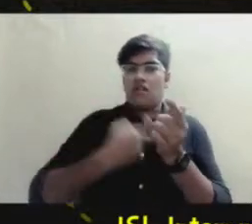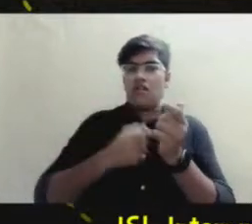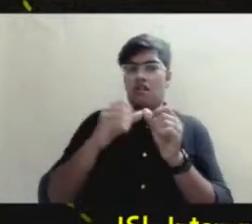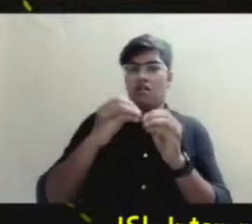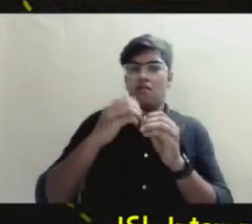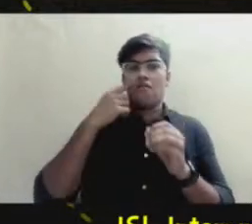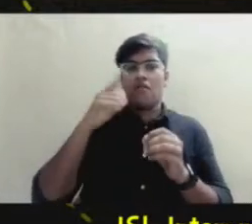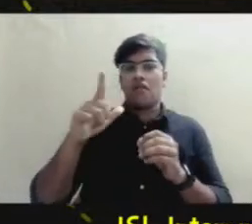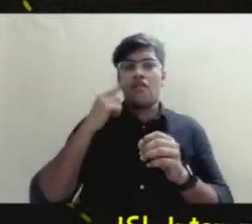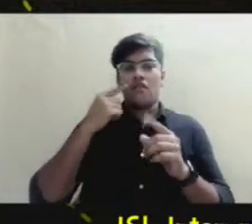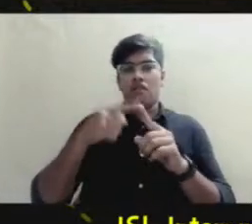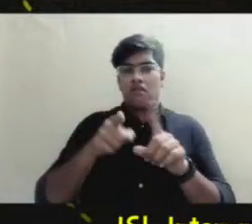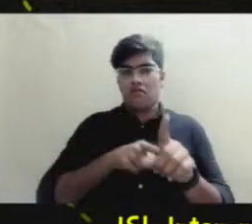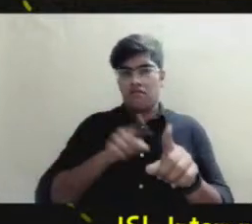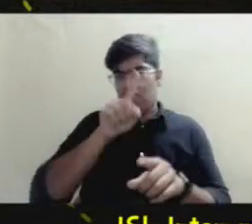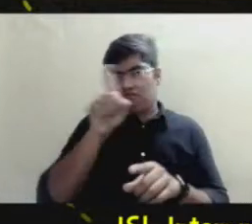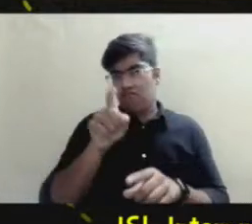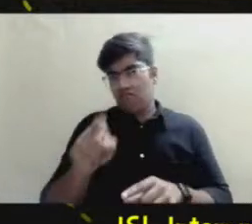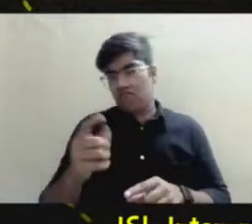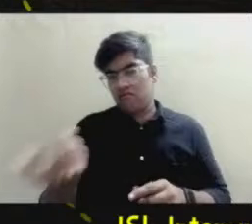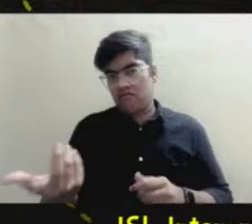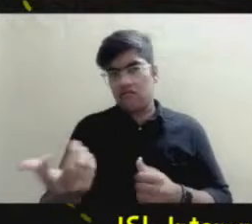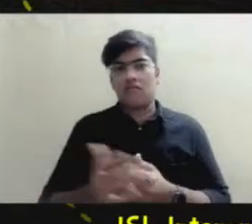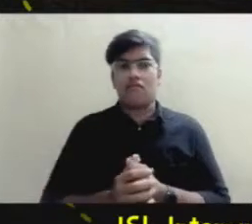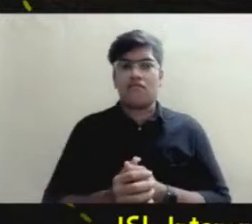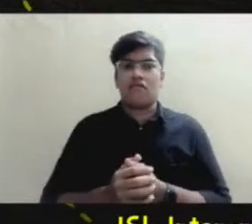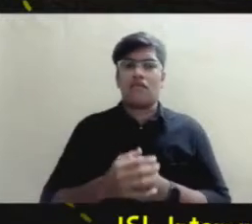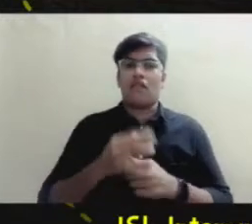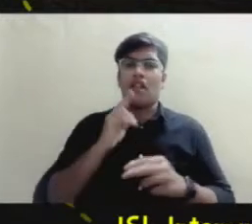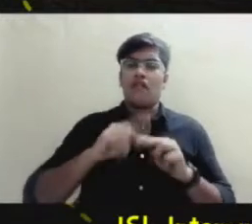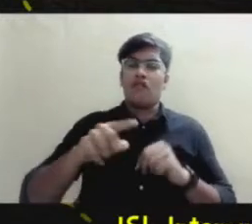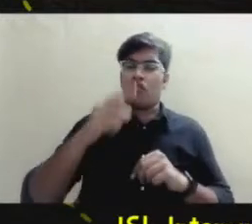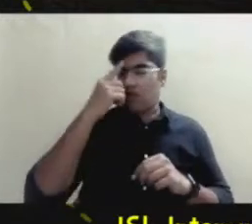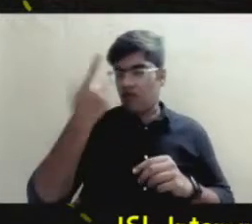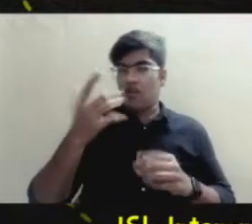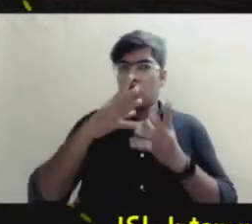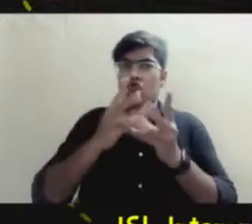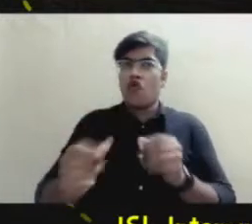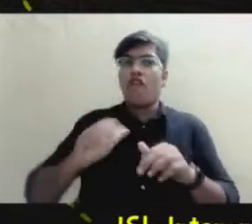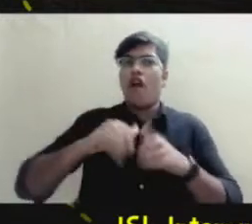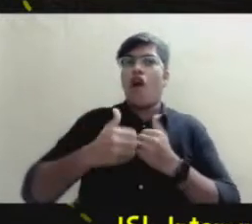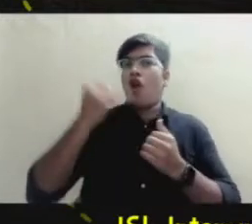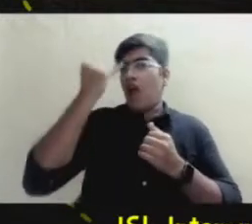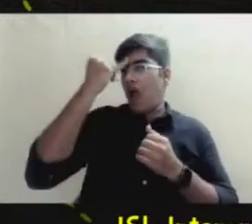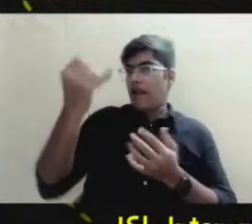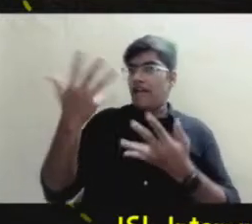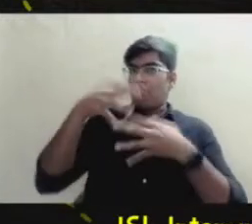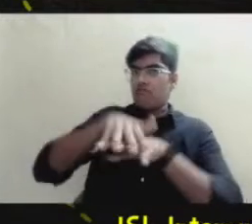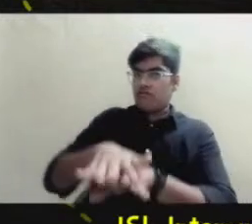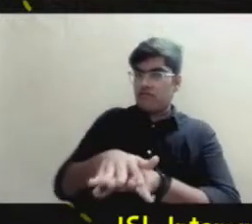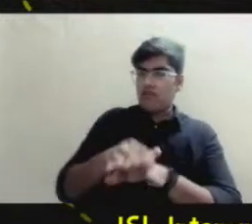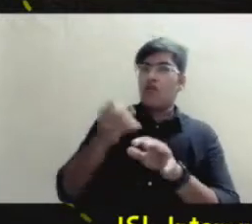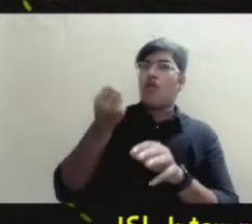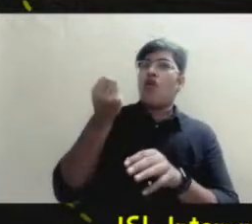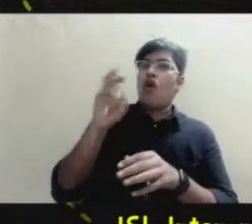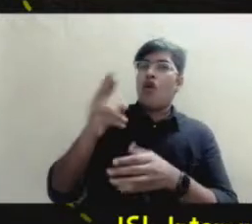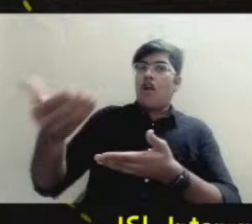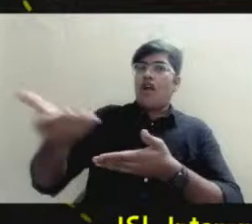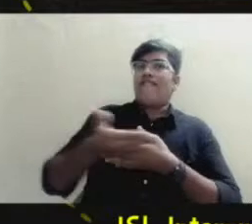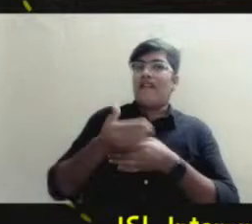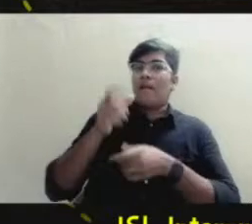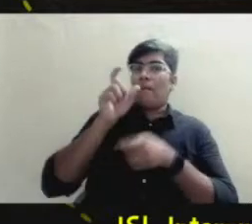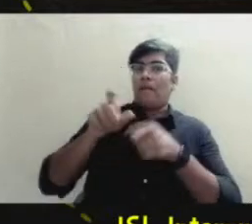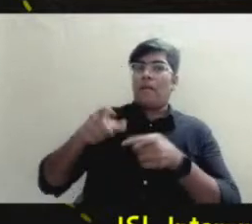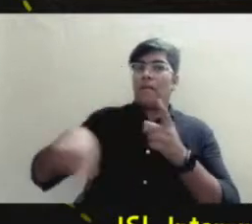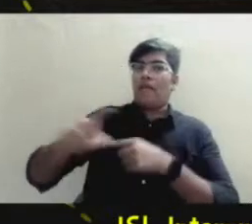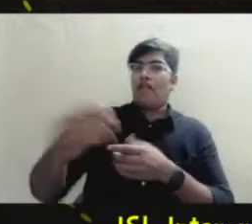into right-wingers, is the solution to look at more long-term ideological alignments before inviting people, artists,